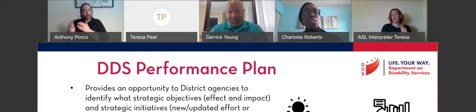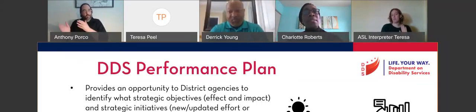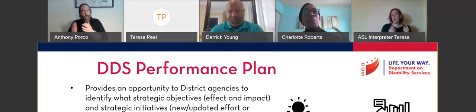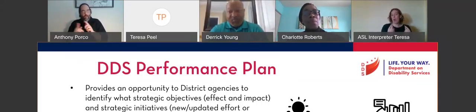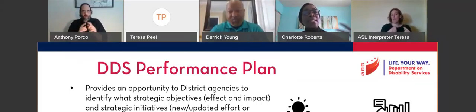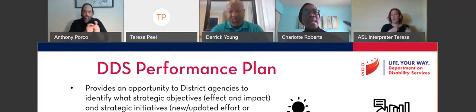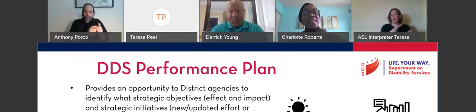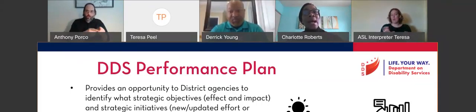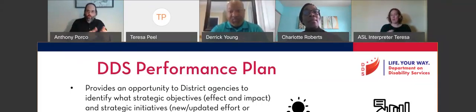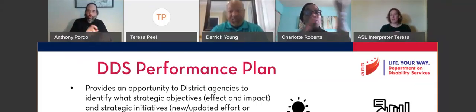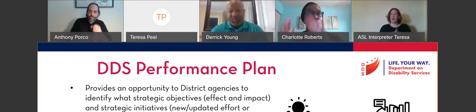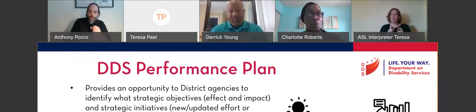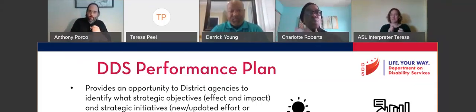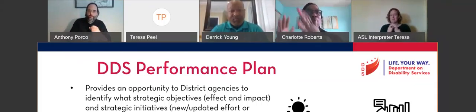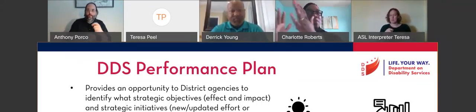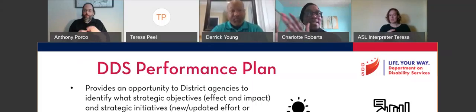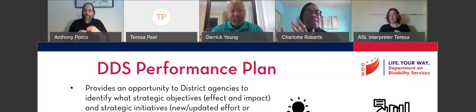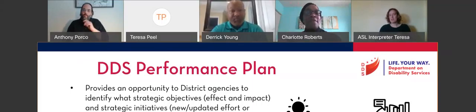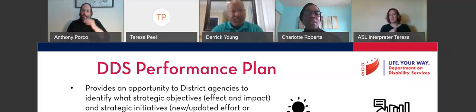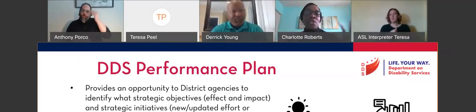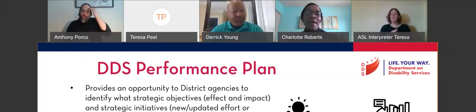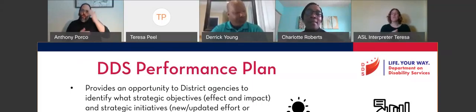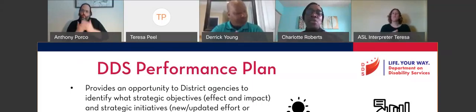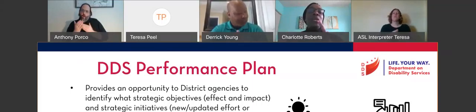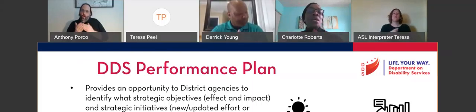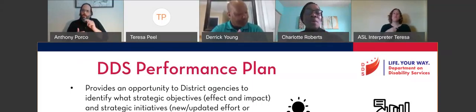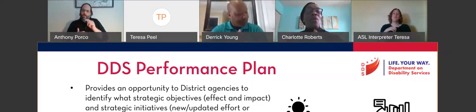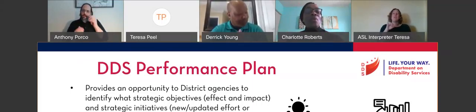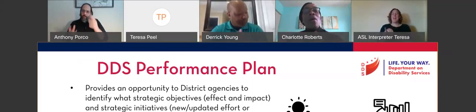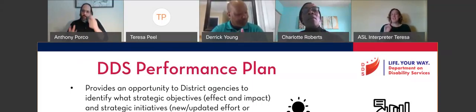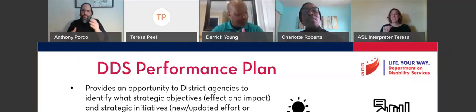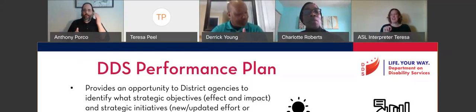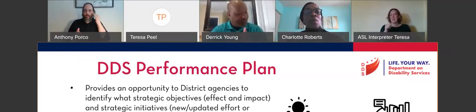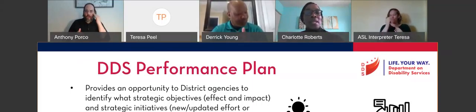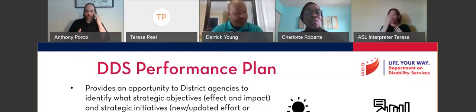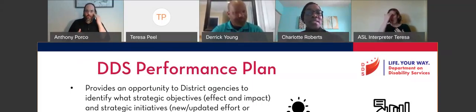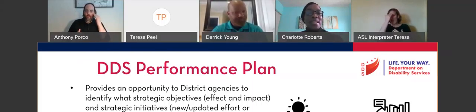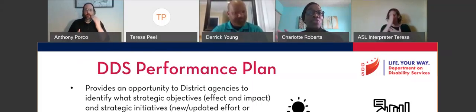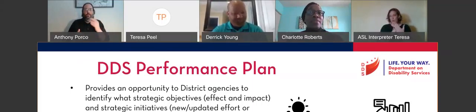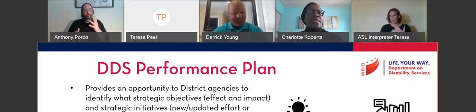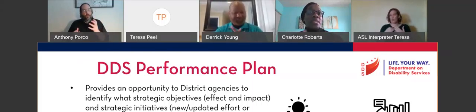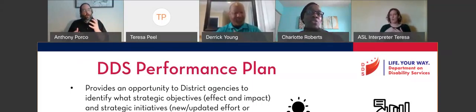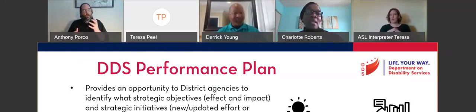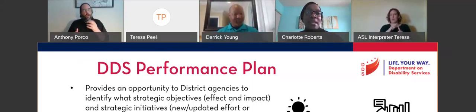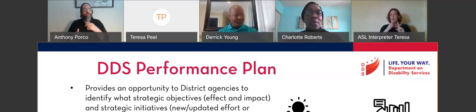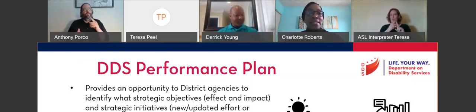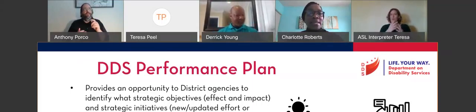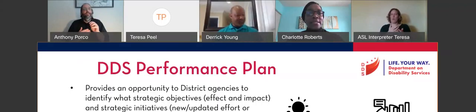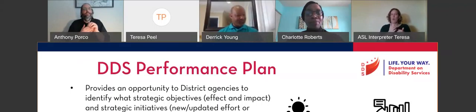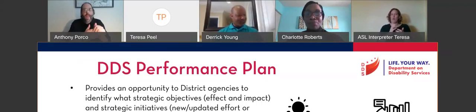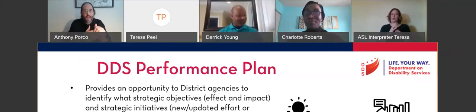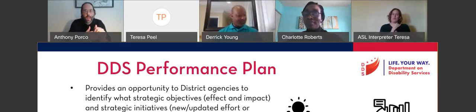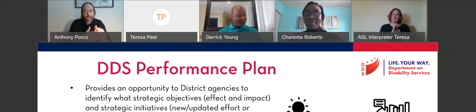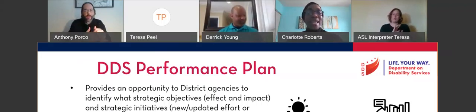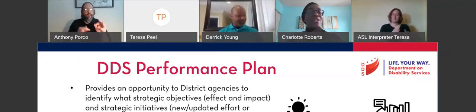And ultimately, when we get to that knowledge portion, when we go data information knowledge, we ultimately want to get to a data-driven decision-making